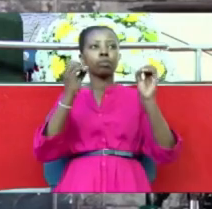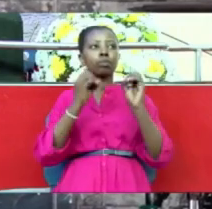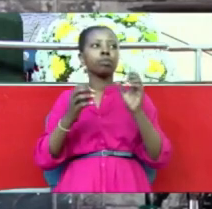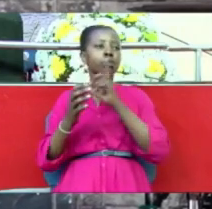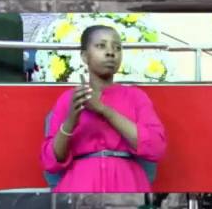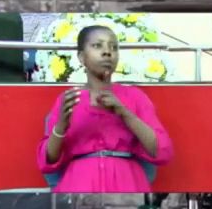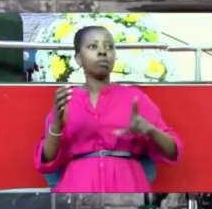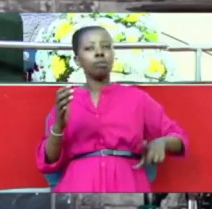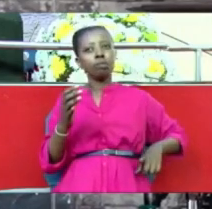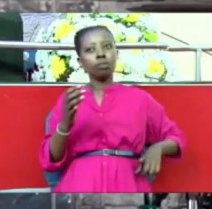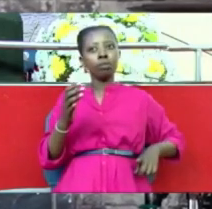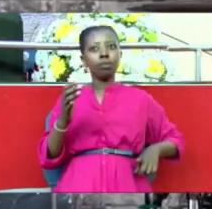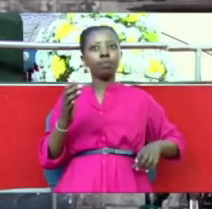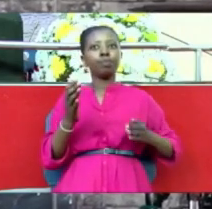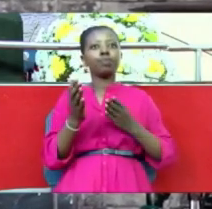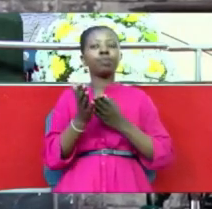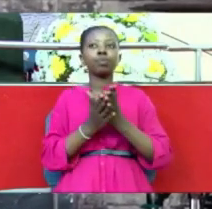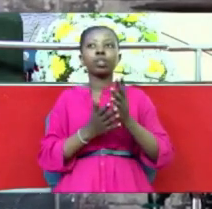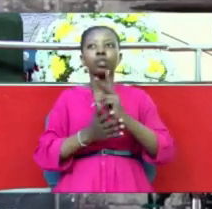Oh Lord.